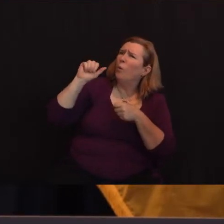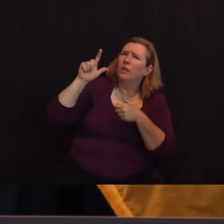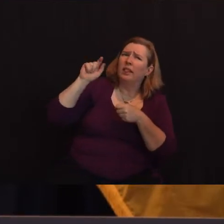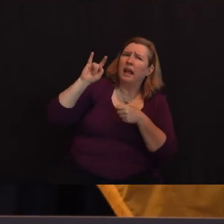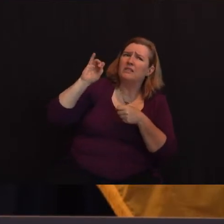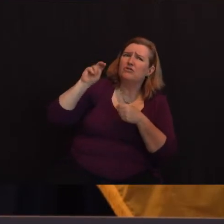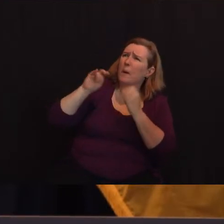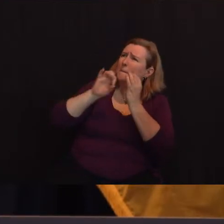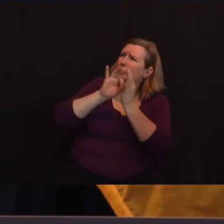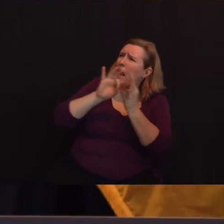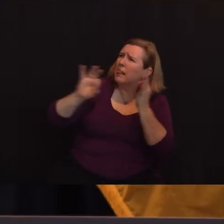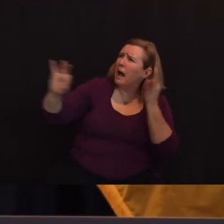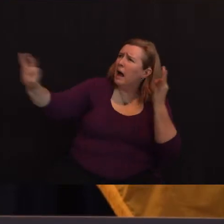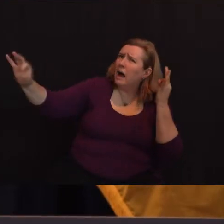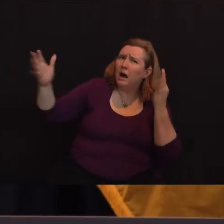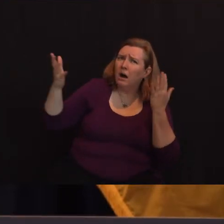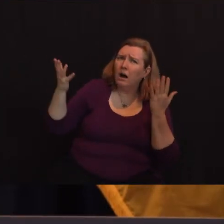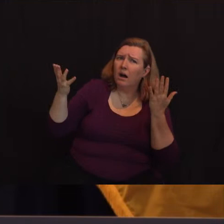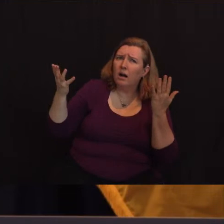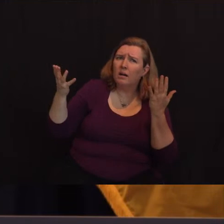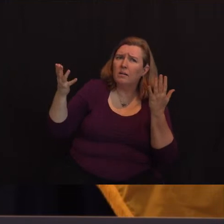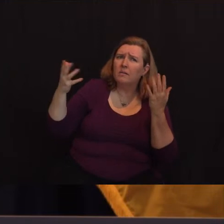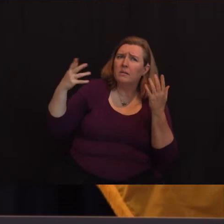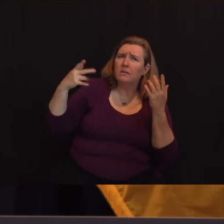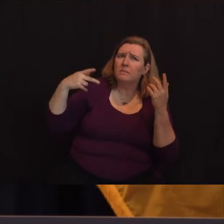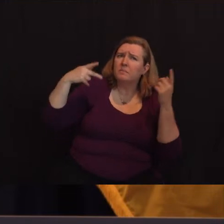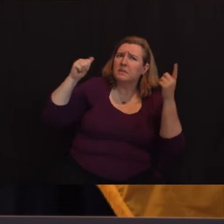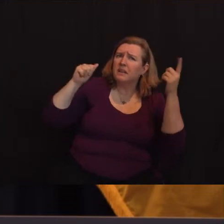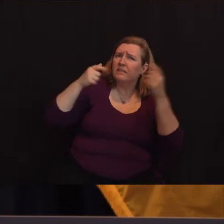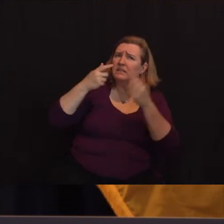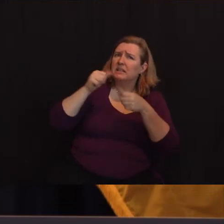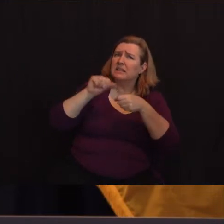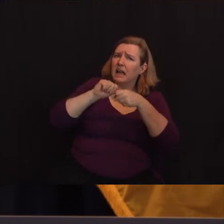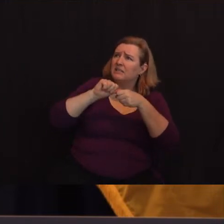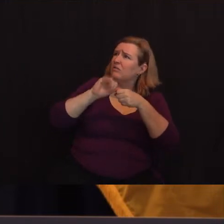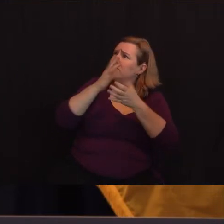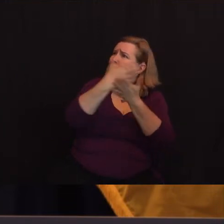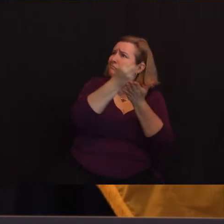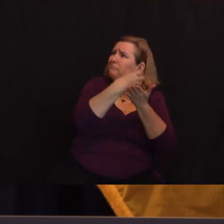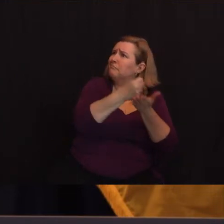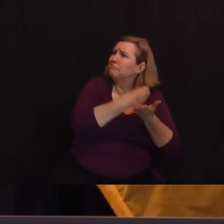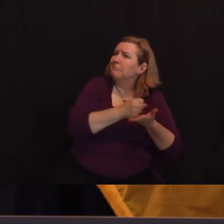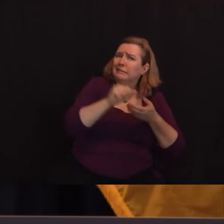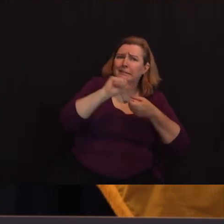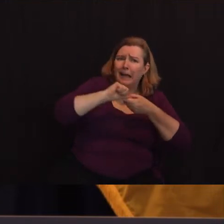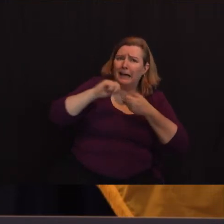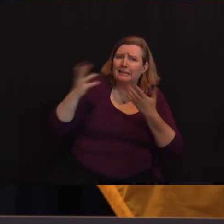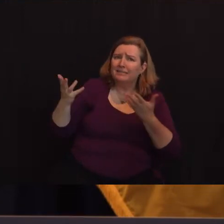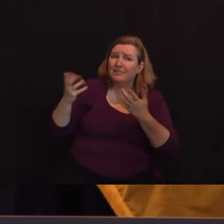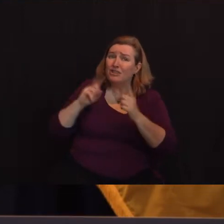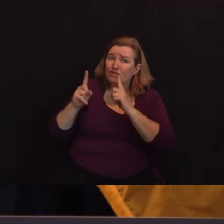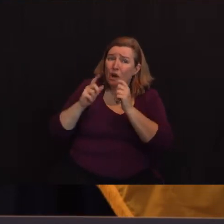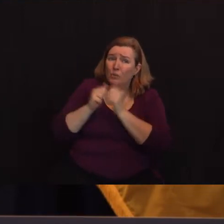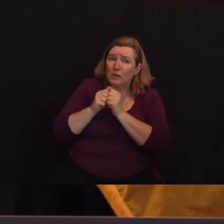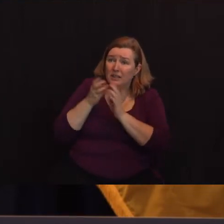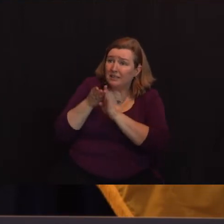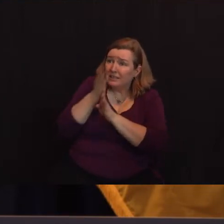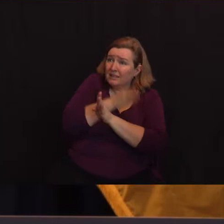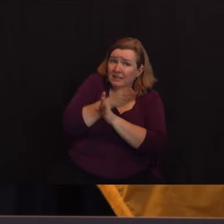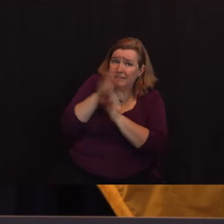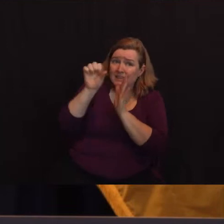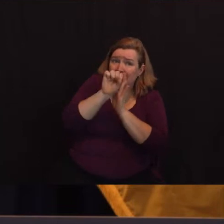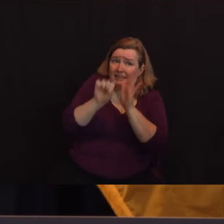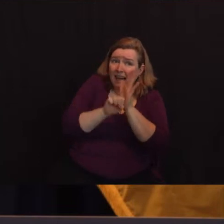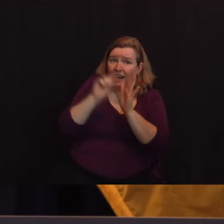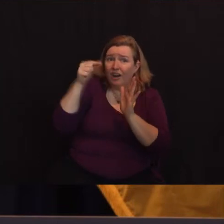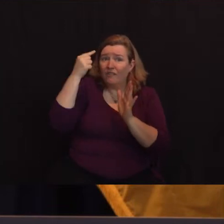dry and lines are forming at some of New Jersey's. Have you had any dialogue with fellow governors on the supply situation? Are